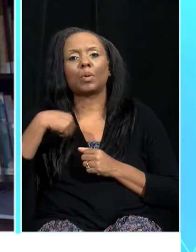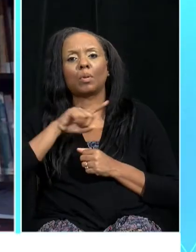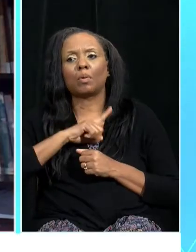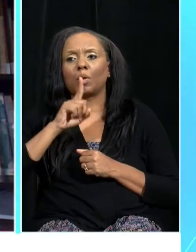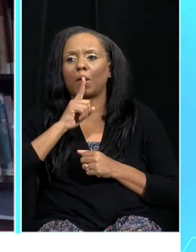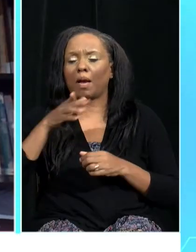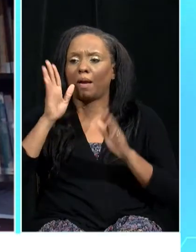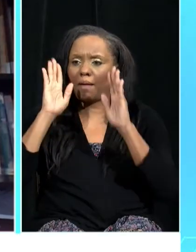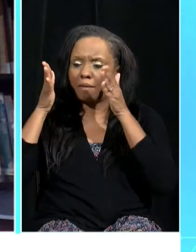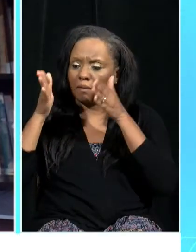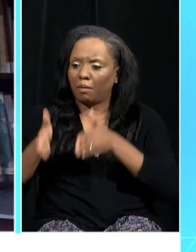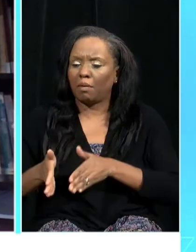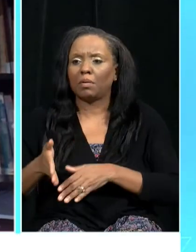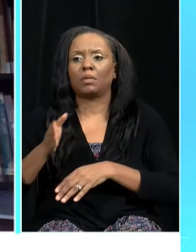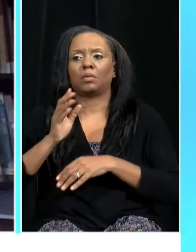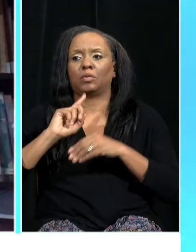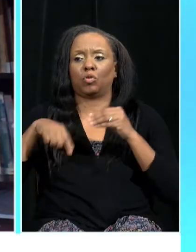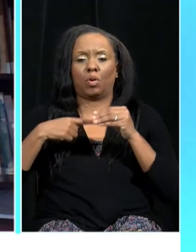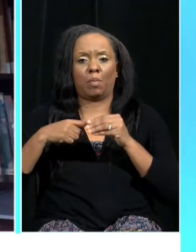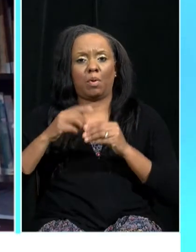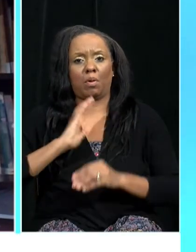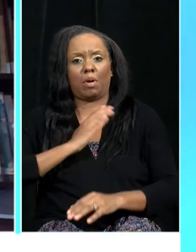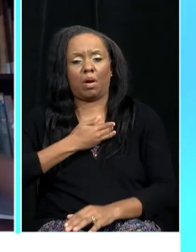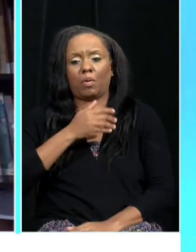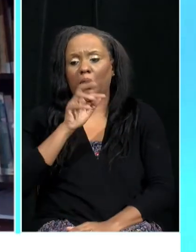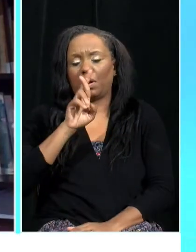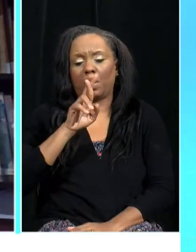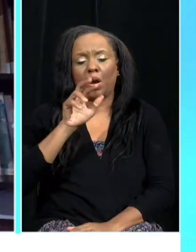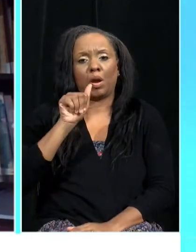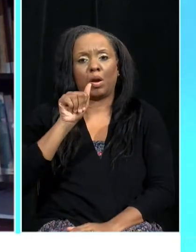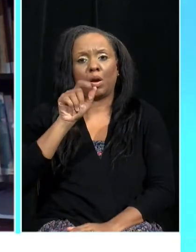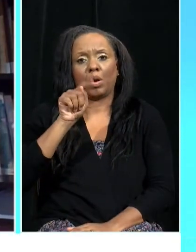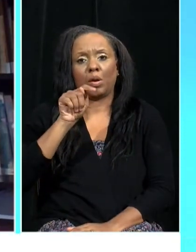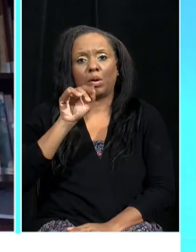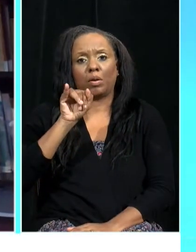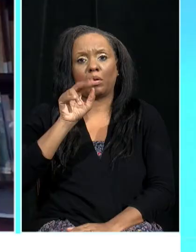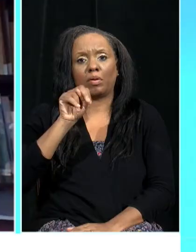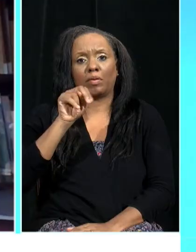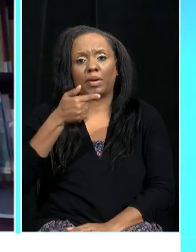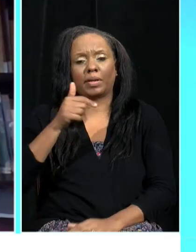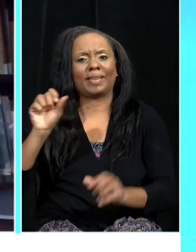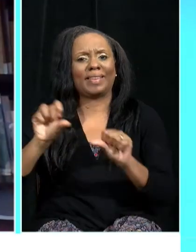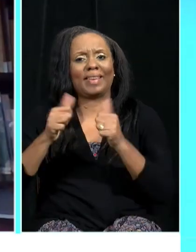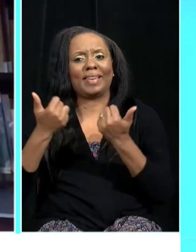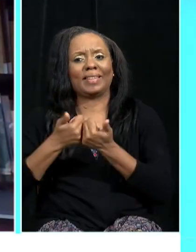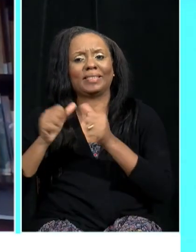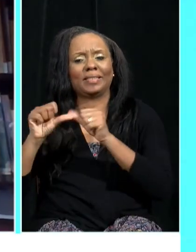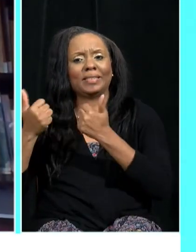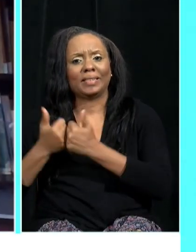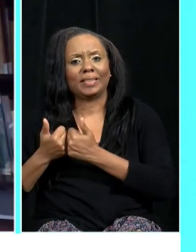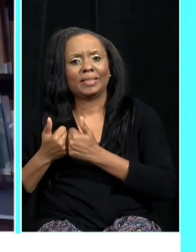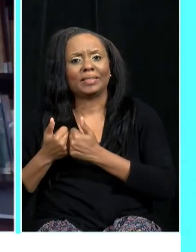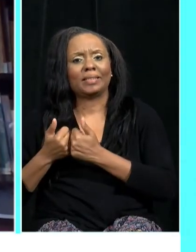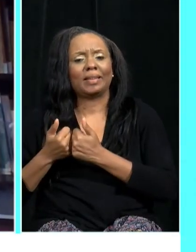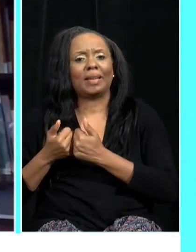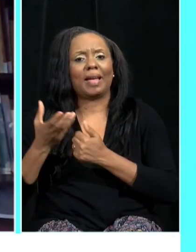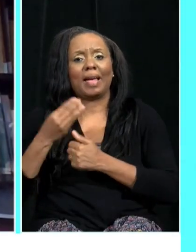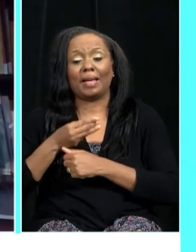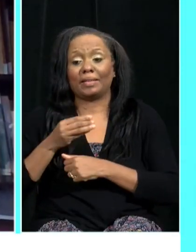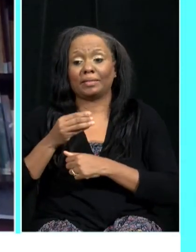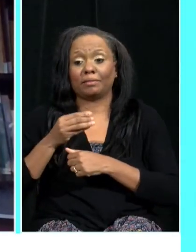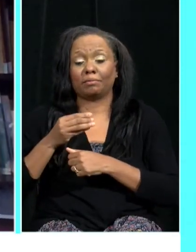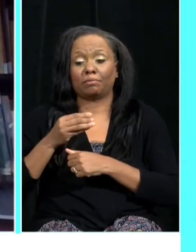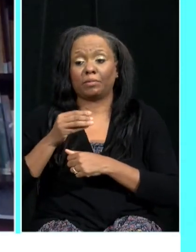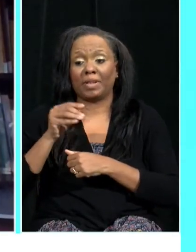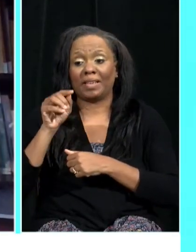on what the rating agencies say and so on. And underlying all of that is that the role of